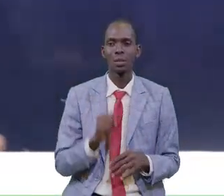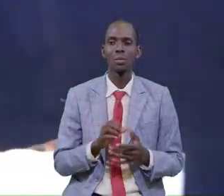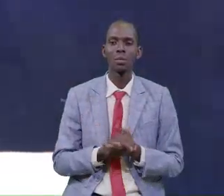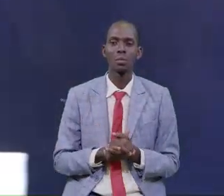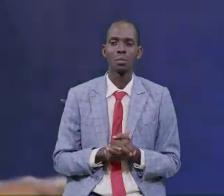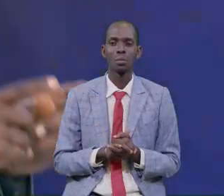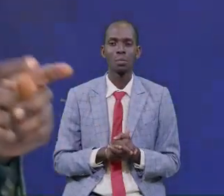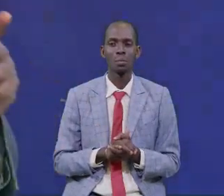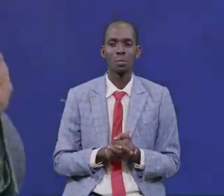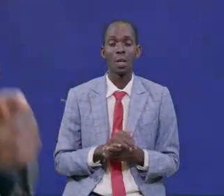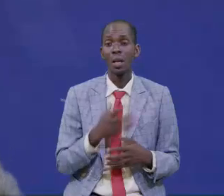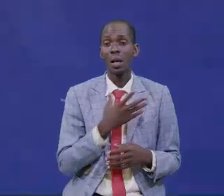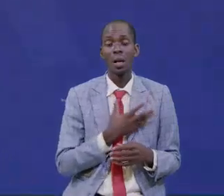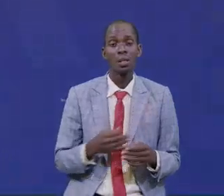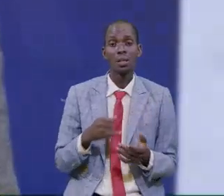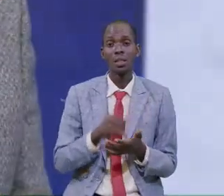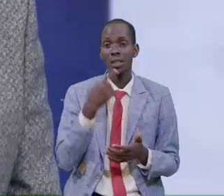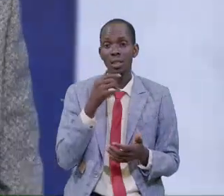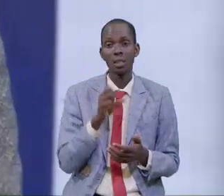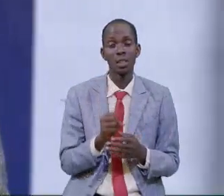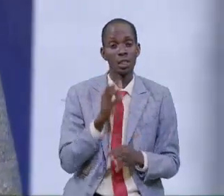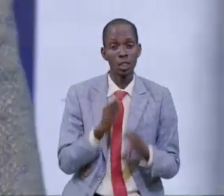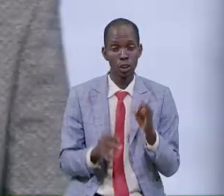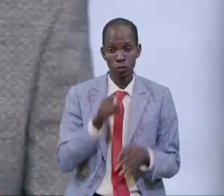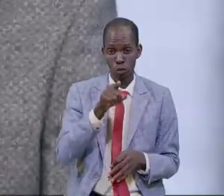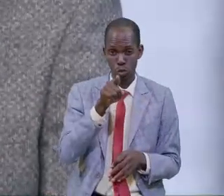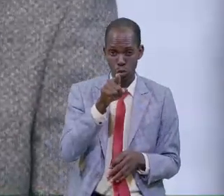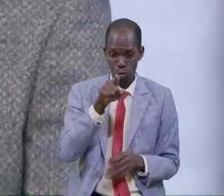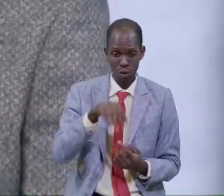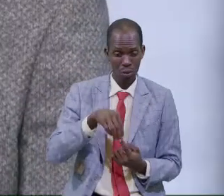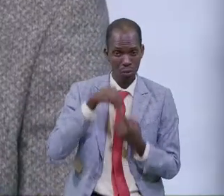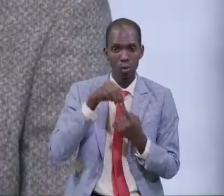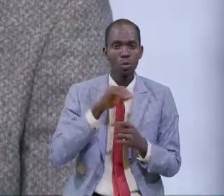And it says, if thou, you in particular, don't worry